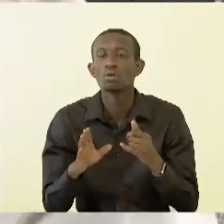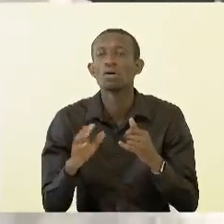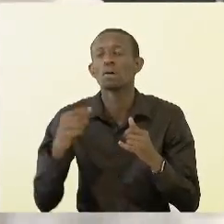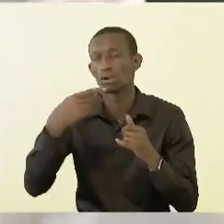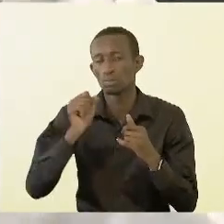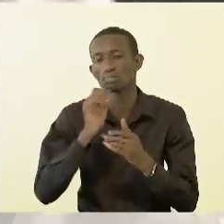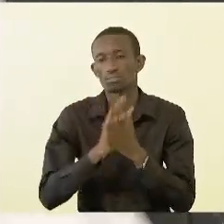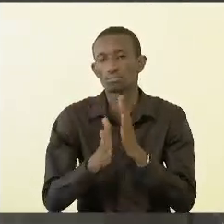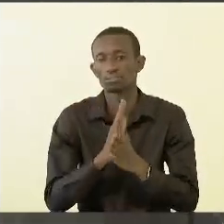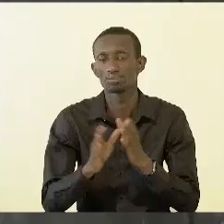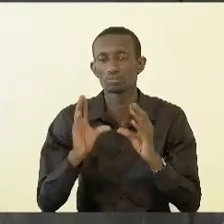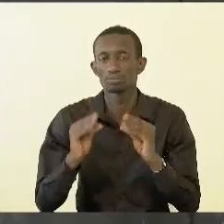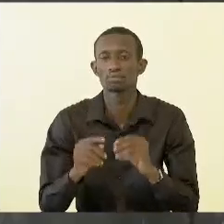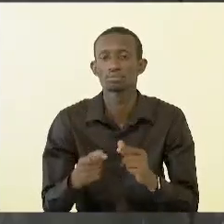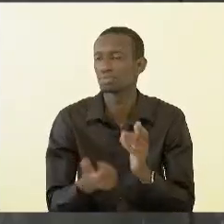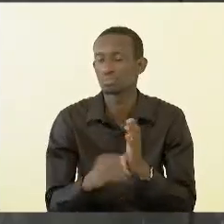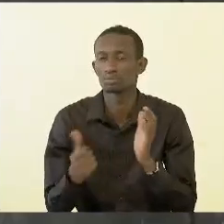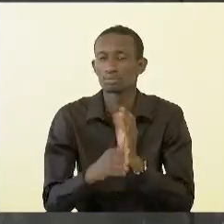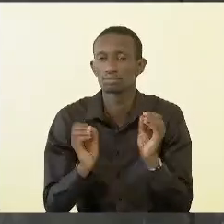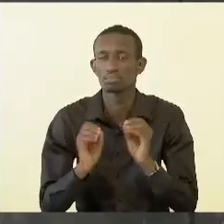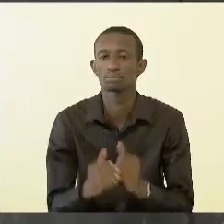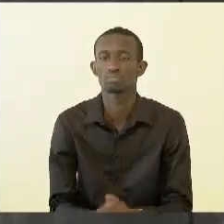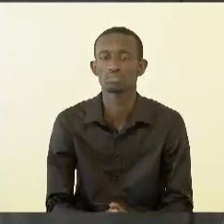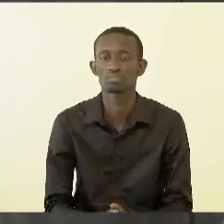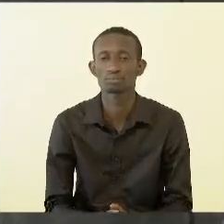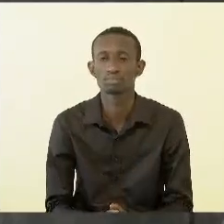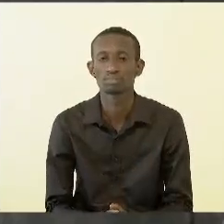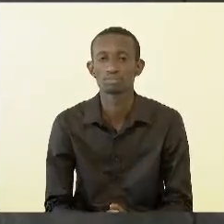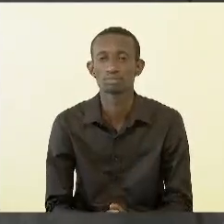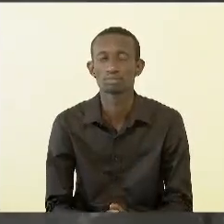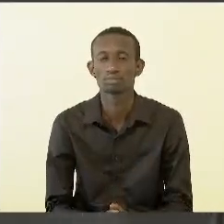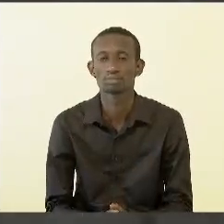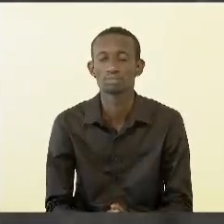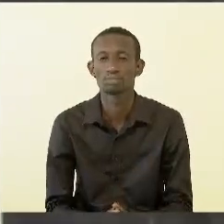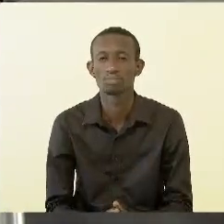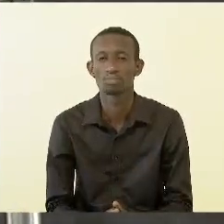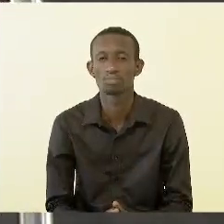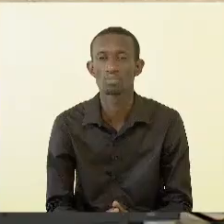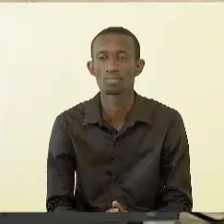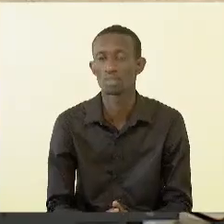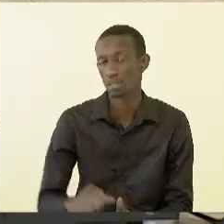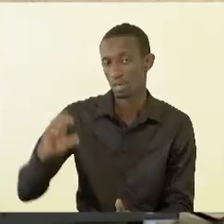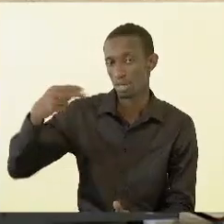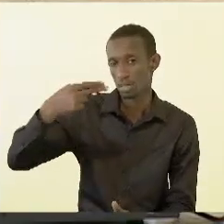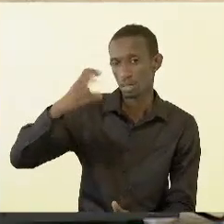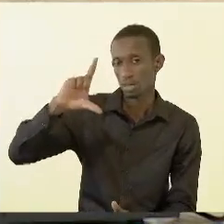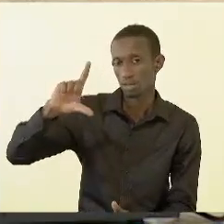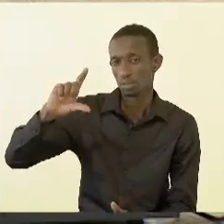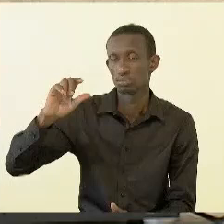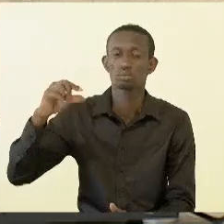is over, so that is no problem. So the fumes that we have seen, so the hydrogen chloride